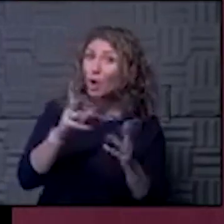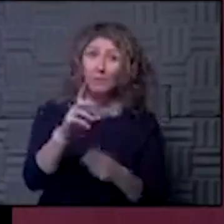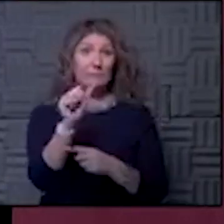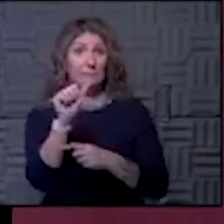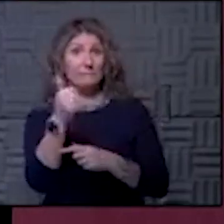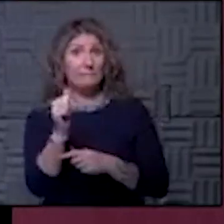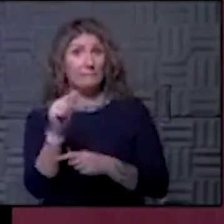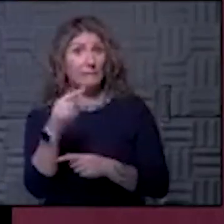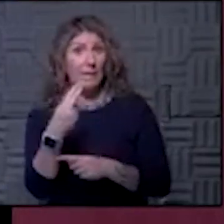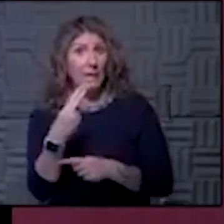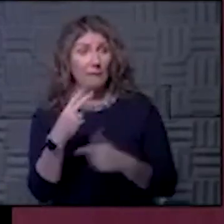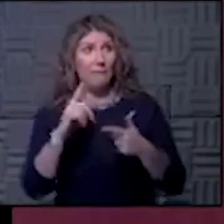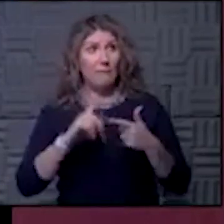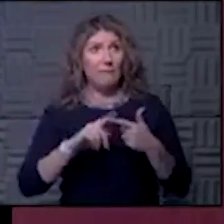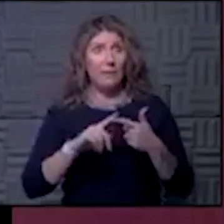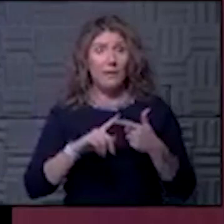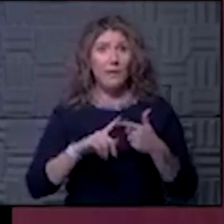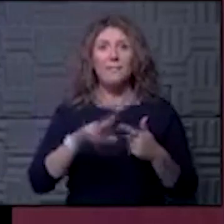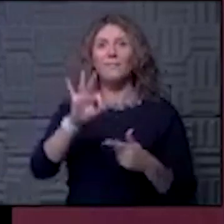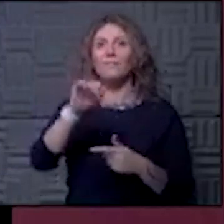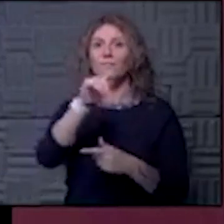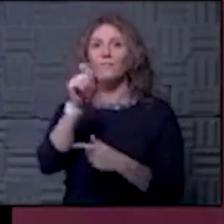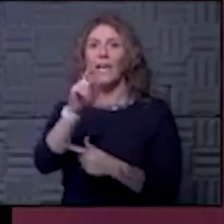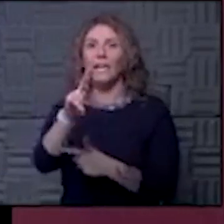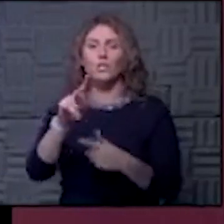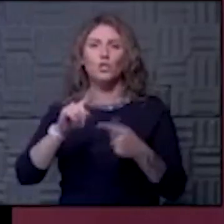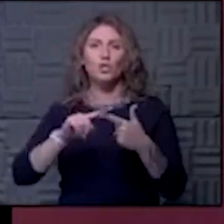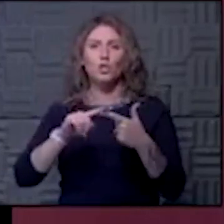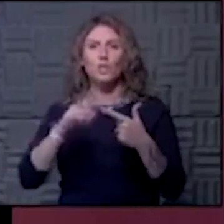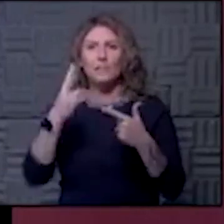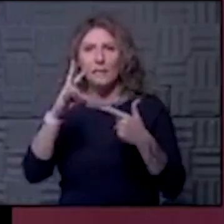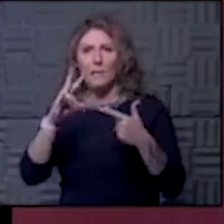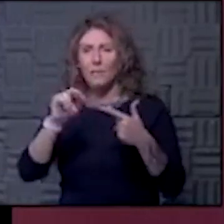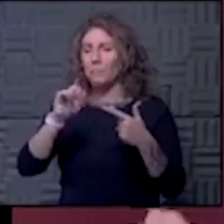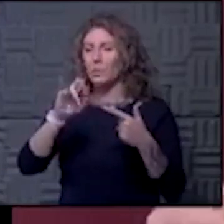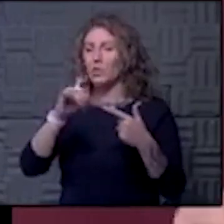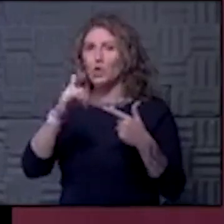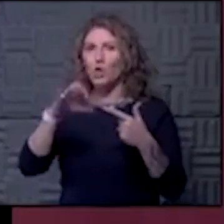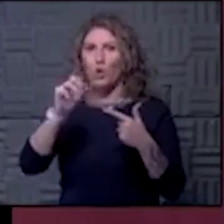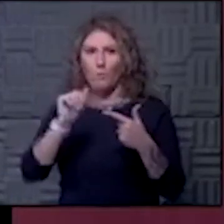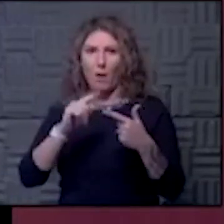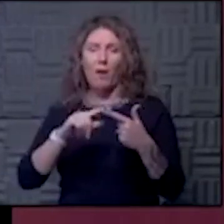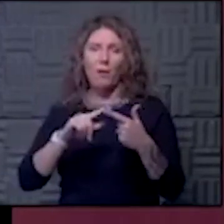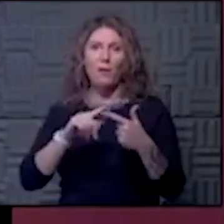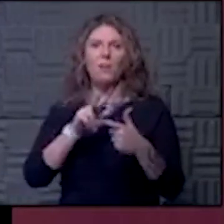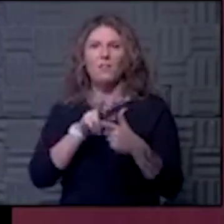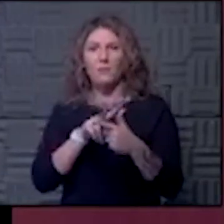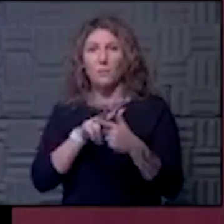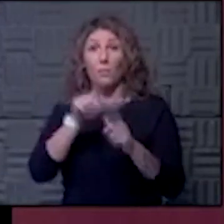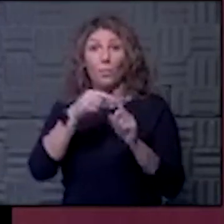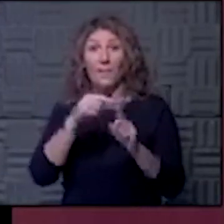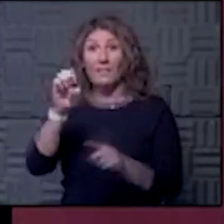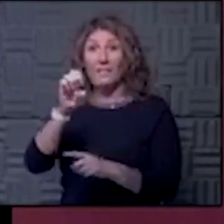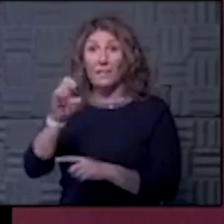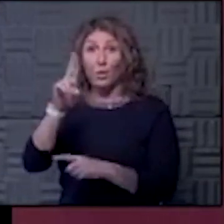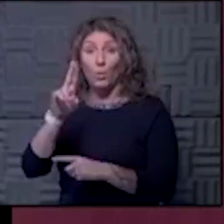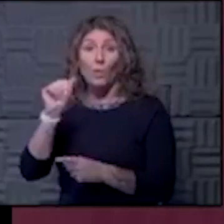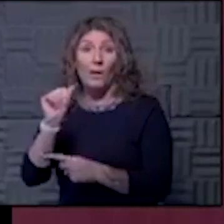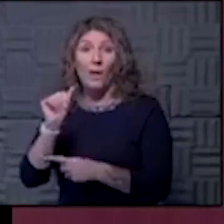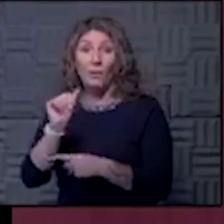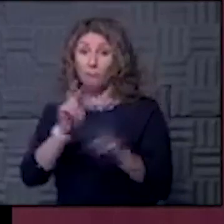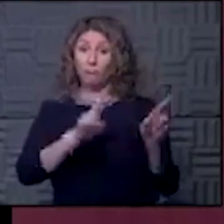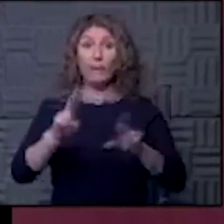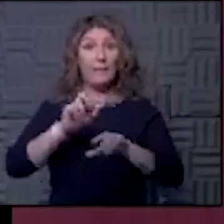right? There's one, then the 10th is going to be Pfizer. December 17th is going to be Moderna. As soon as they get their EUA, they're ready to